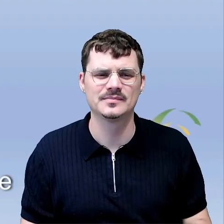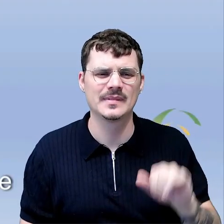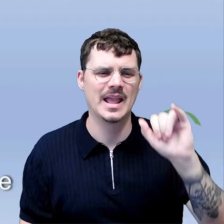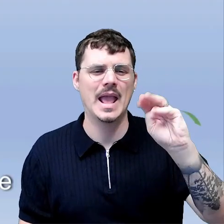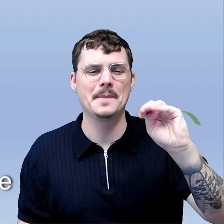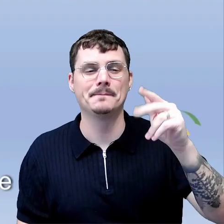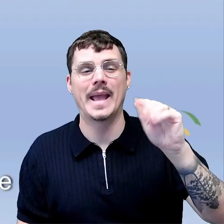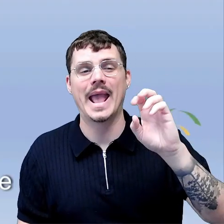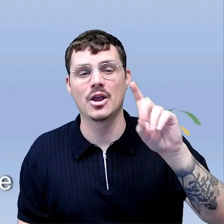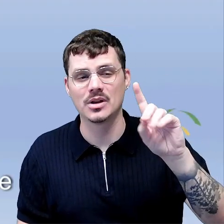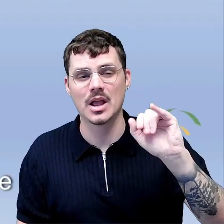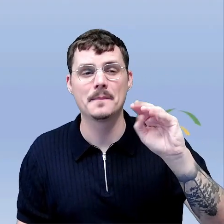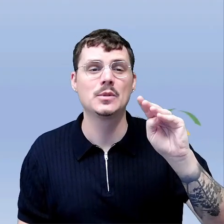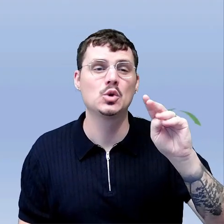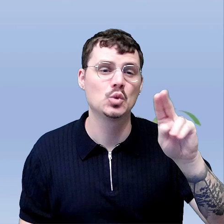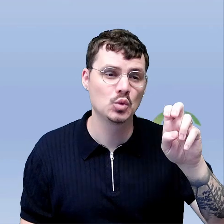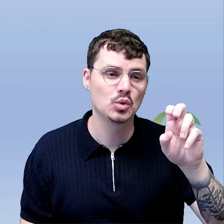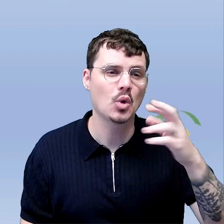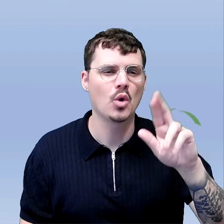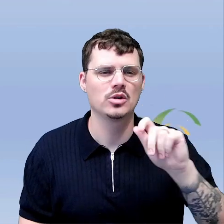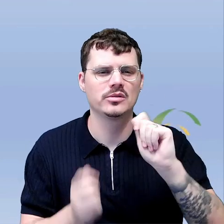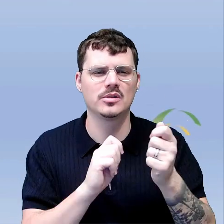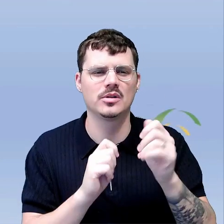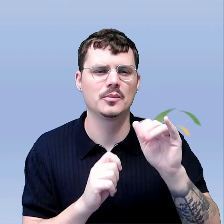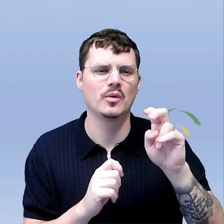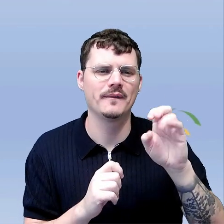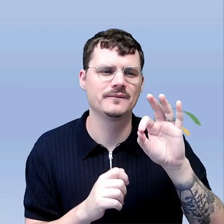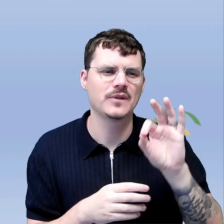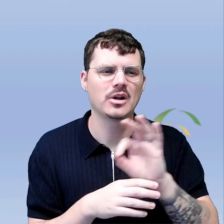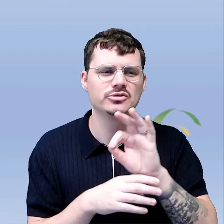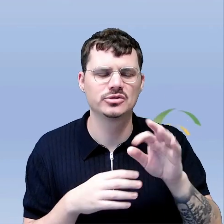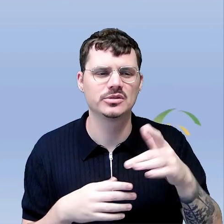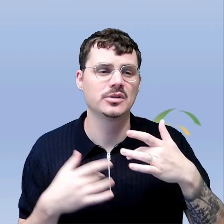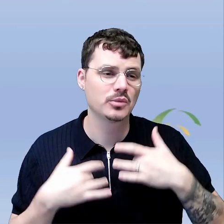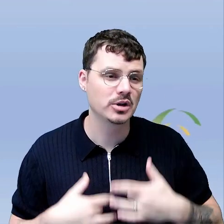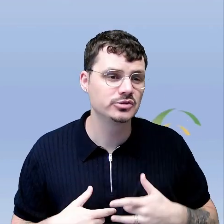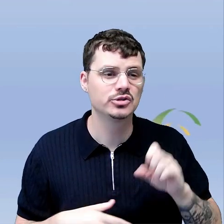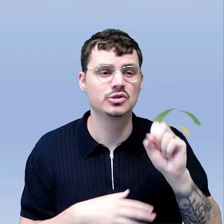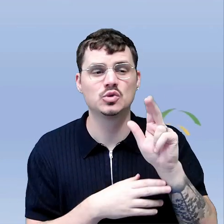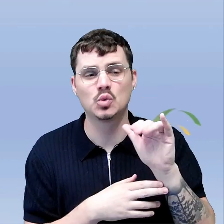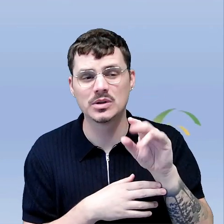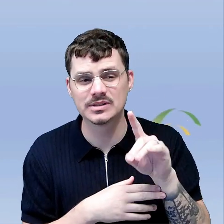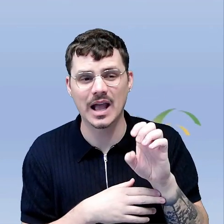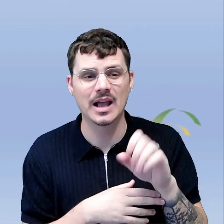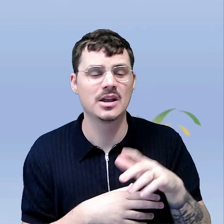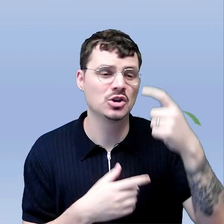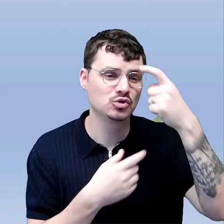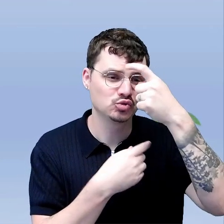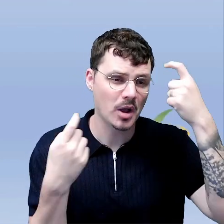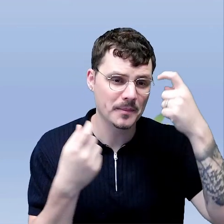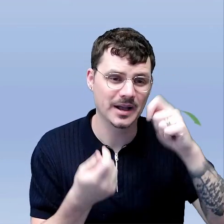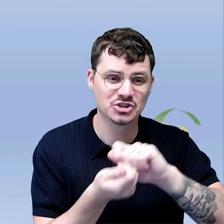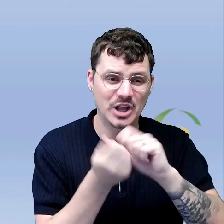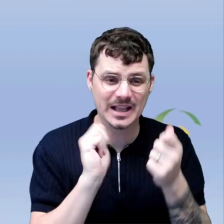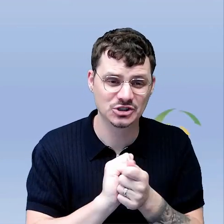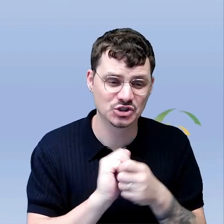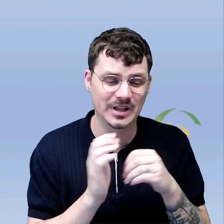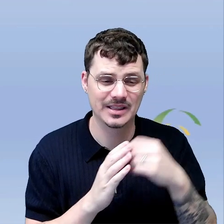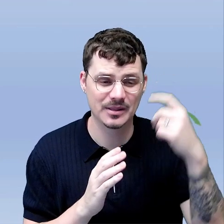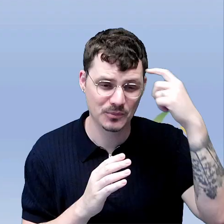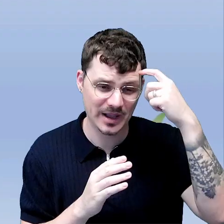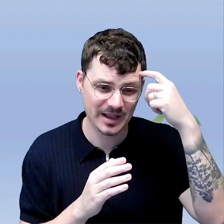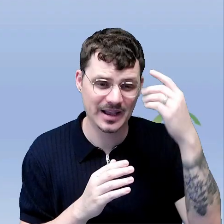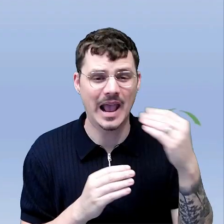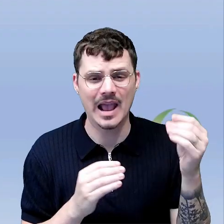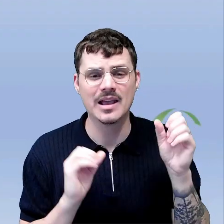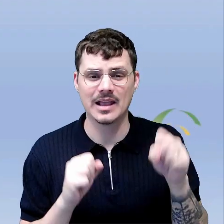Impaired immune function, altered immune function, suicide, depression, trauma-type changes in the brain. And